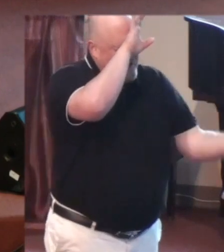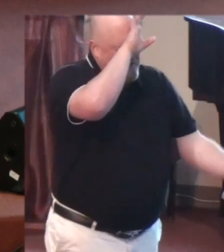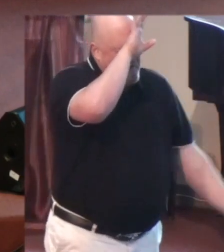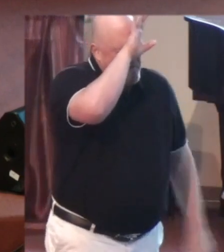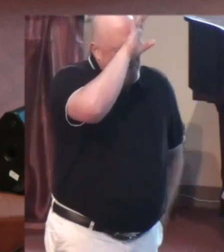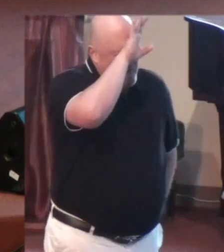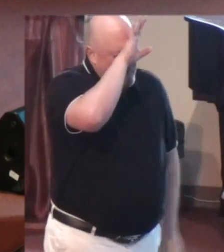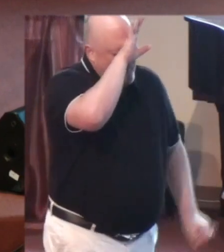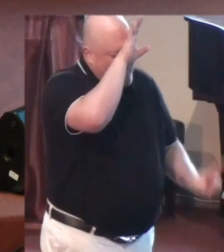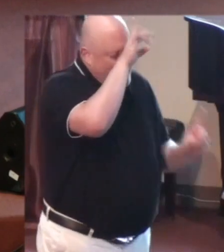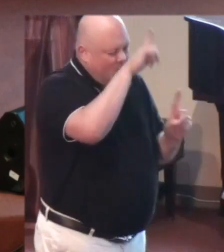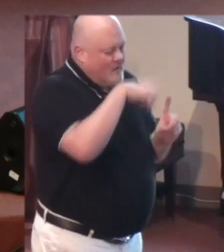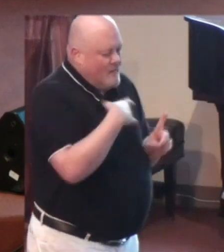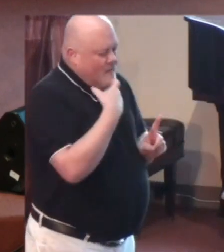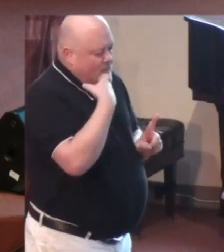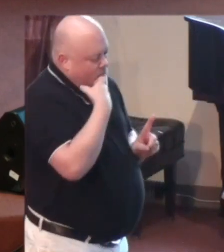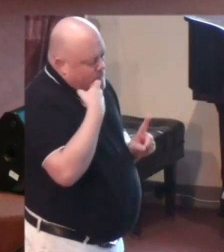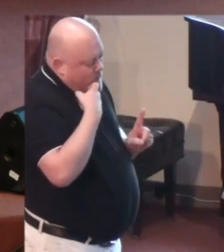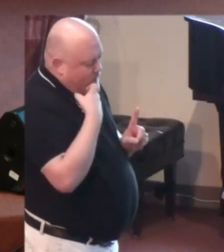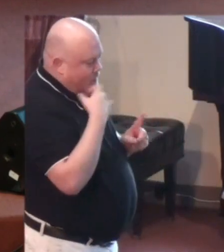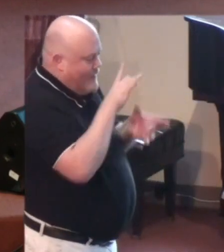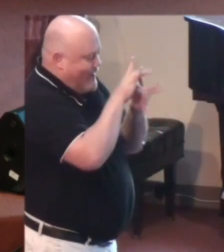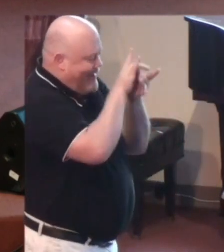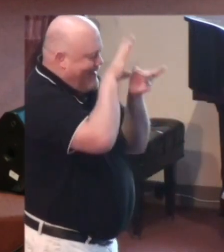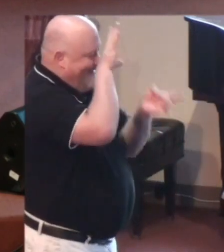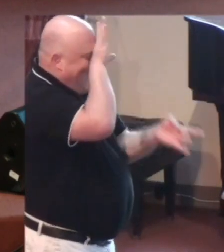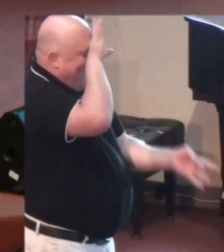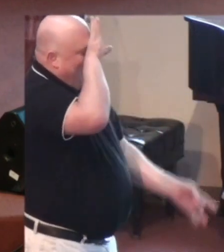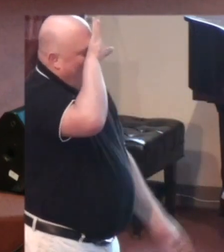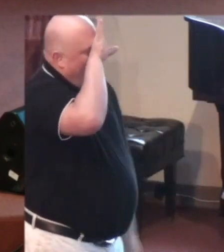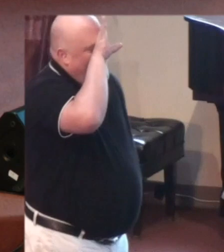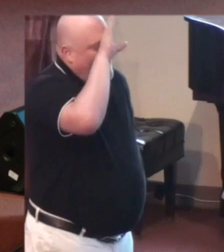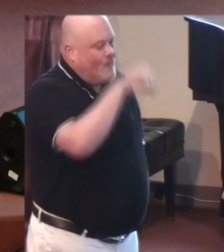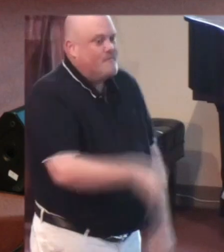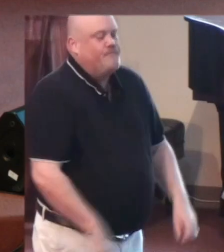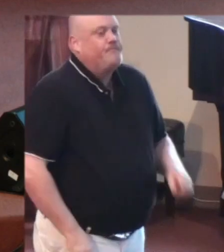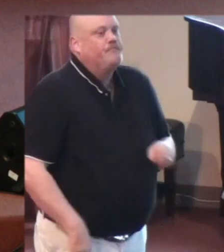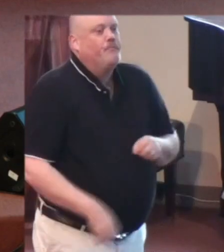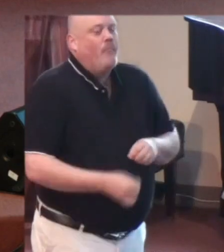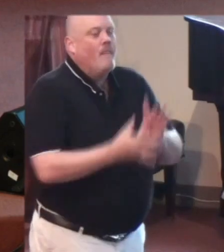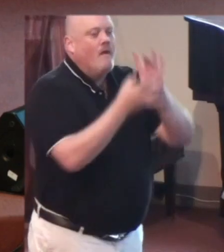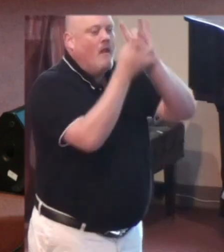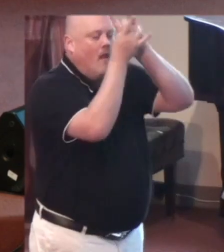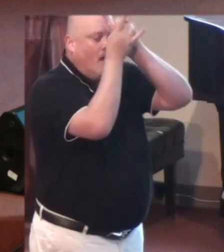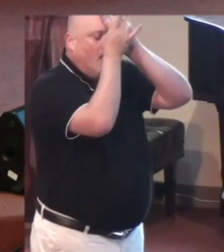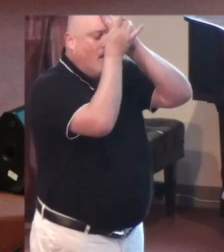Let go. One more time. Let go.